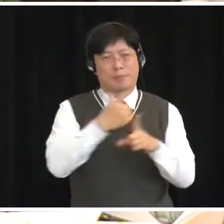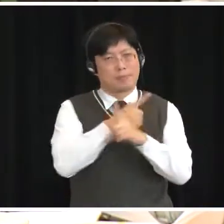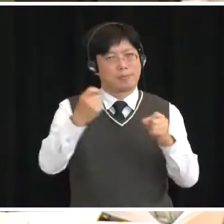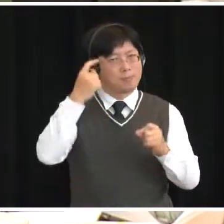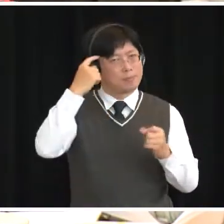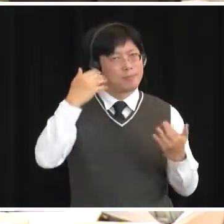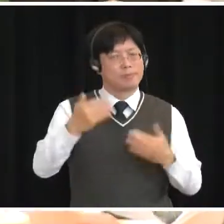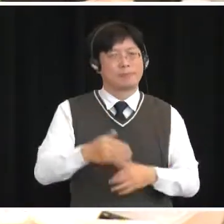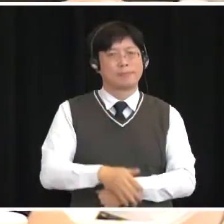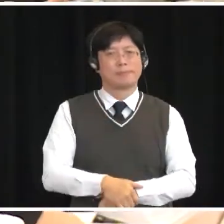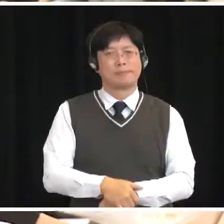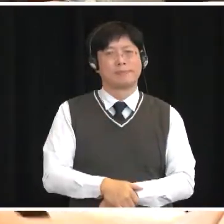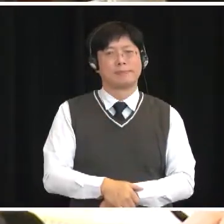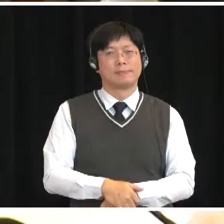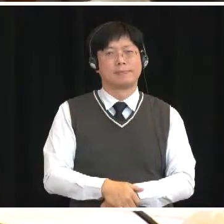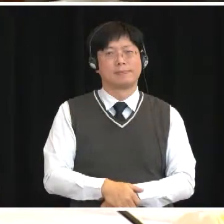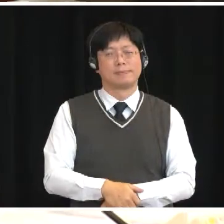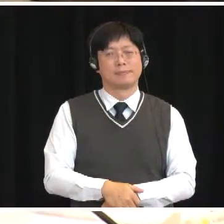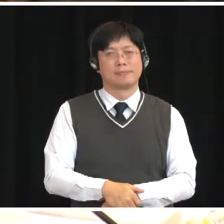Thank you.